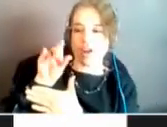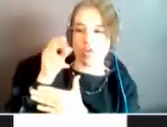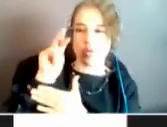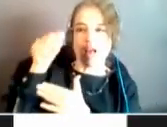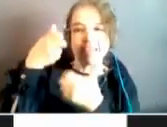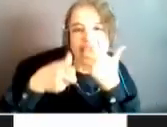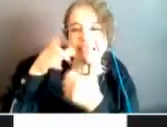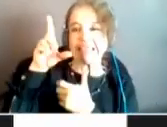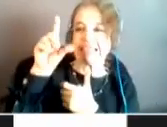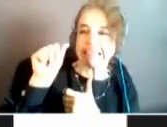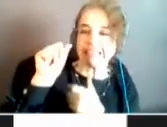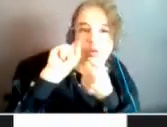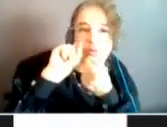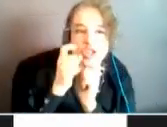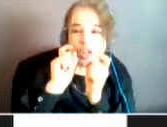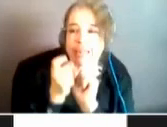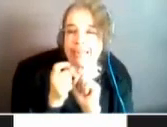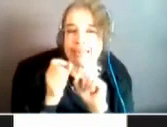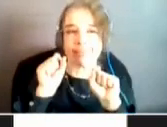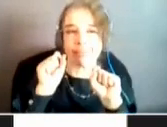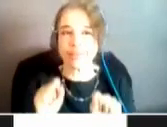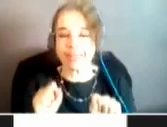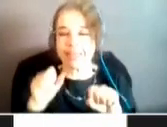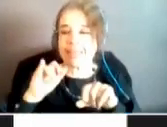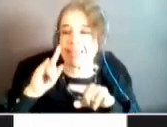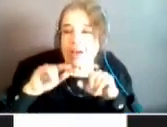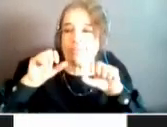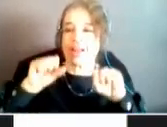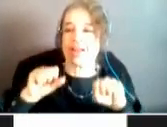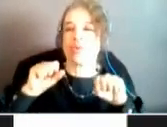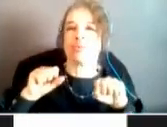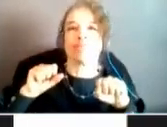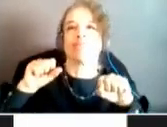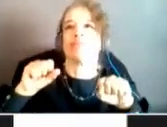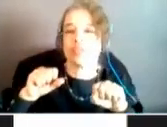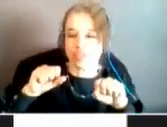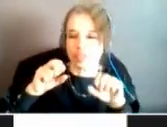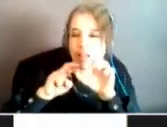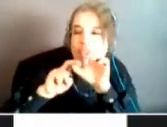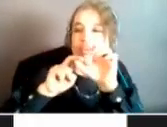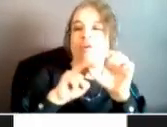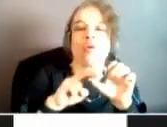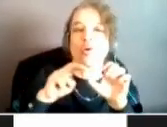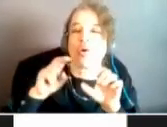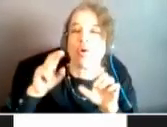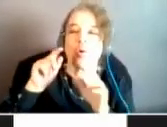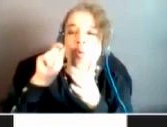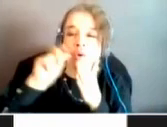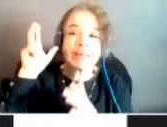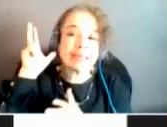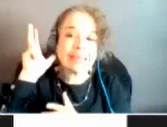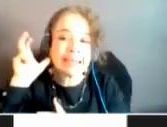issue. Disability or changes in ability, not being able to write any longer or hear, you